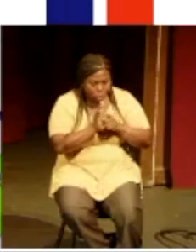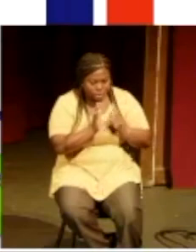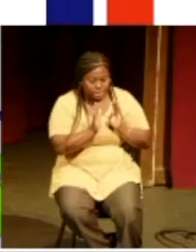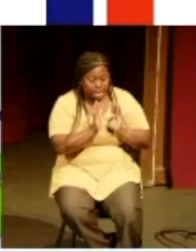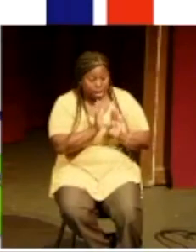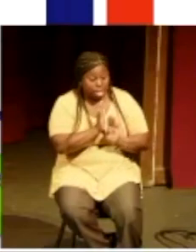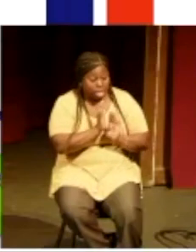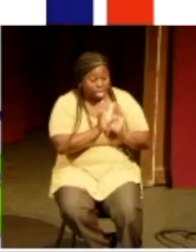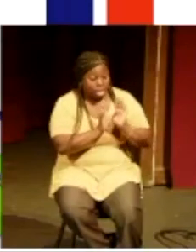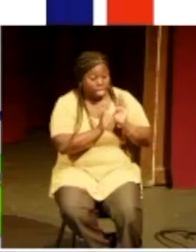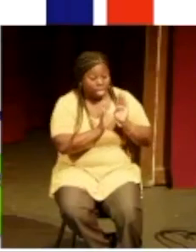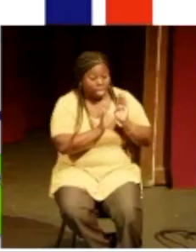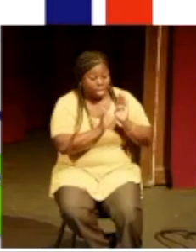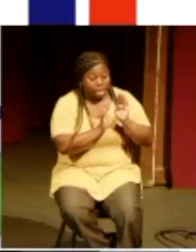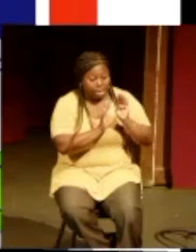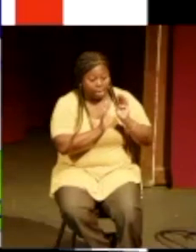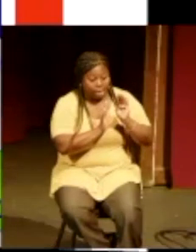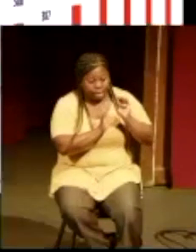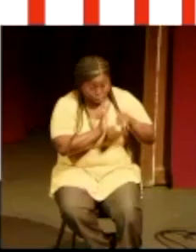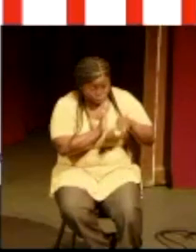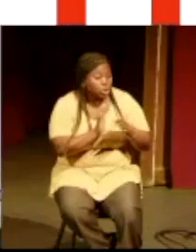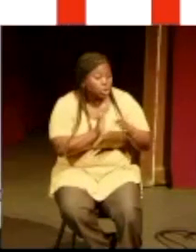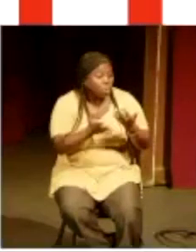I'm sure we will post-pandemic.